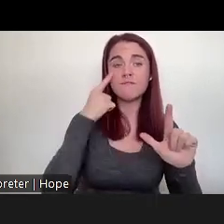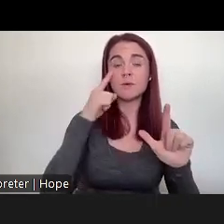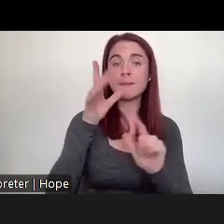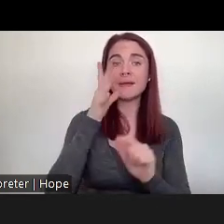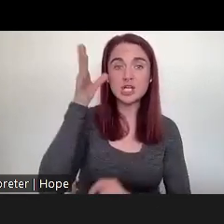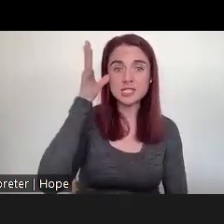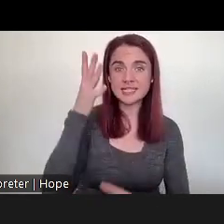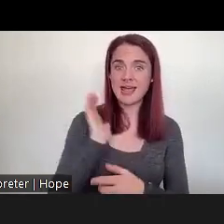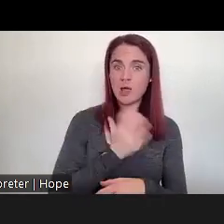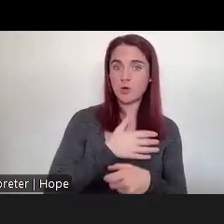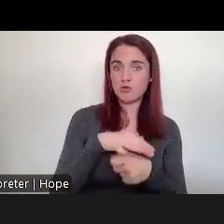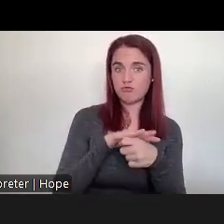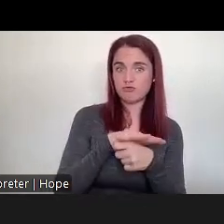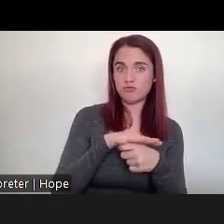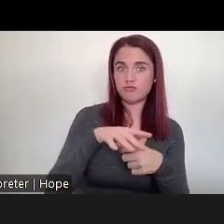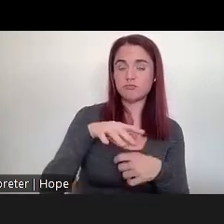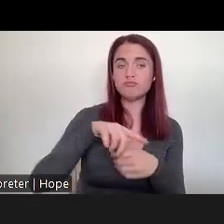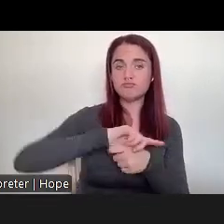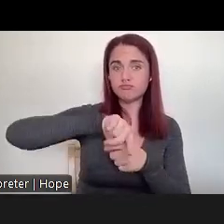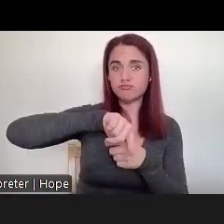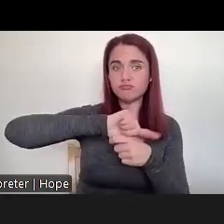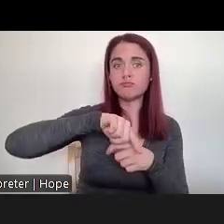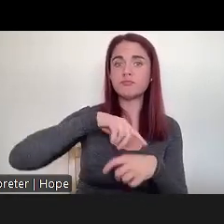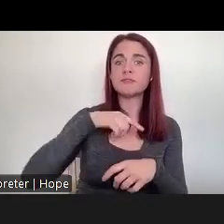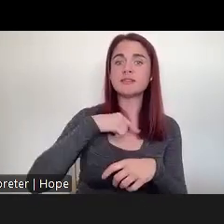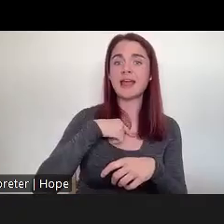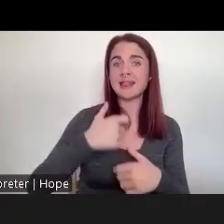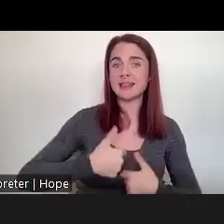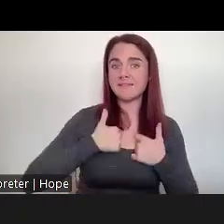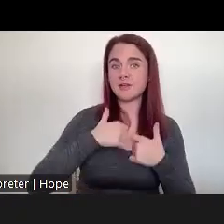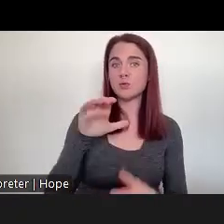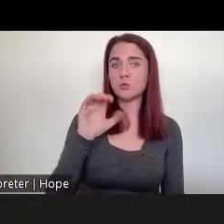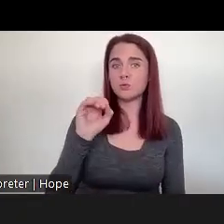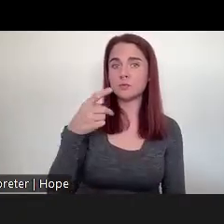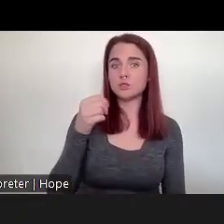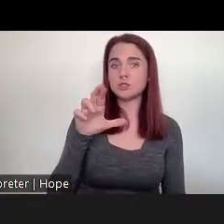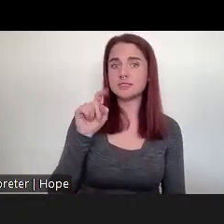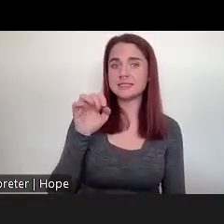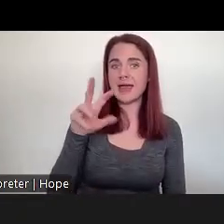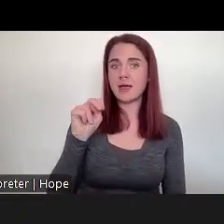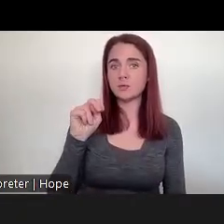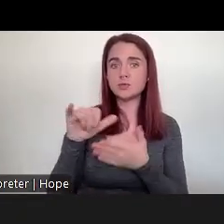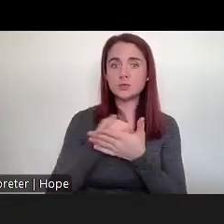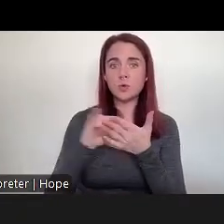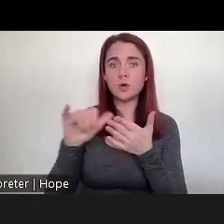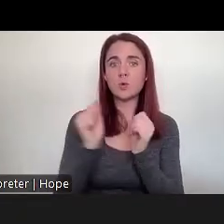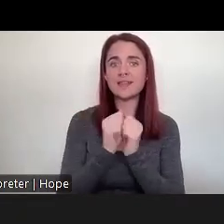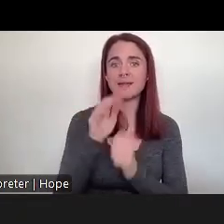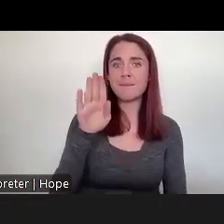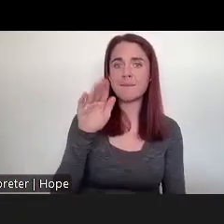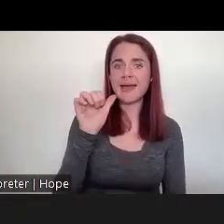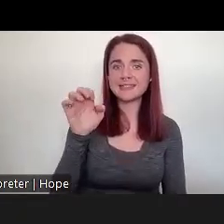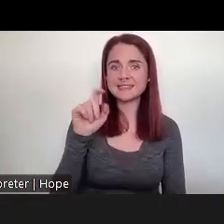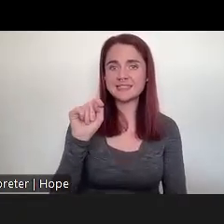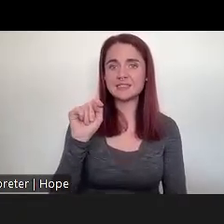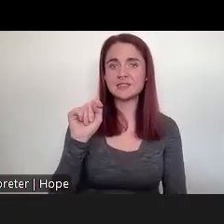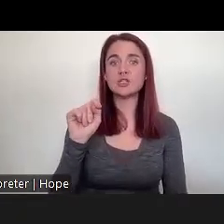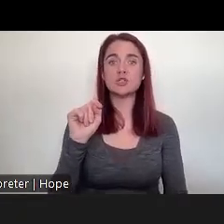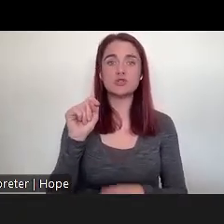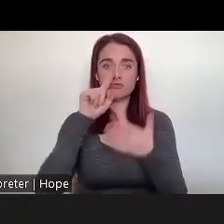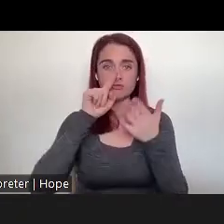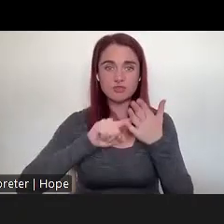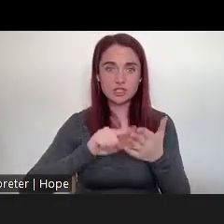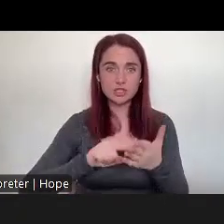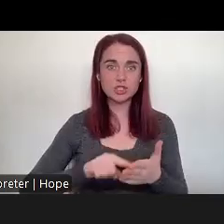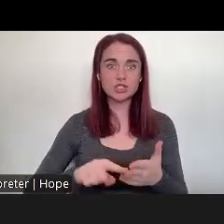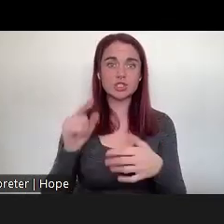our region. So I'm in Cooperstown, New York, with the Bassett Research Institute, that's part of Bassett Medical Center,